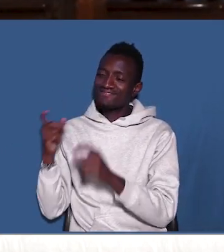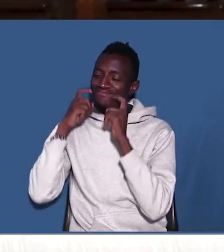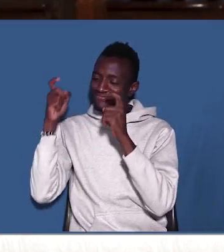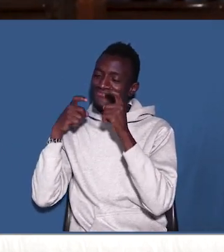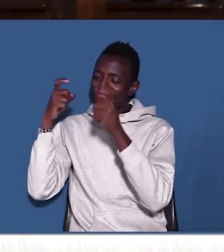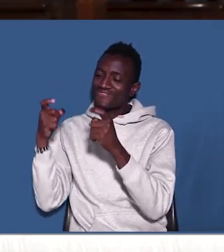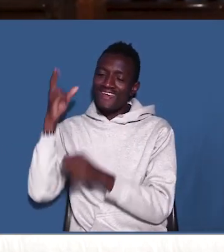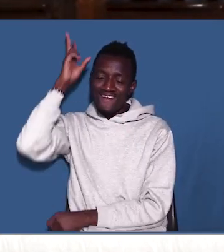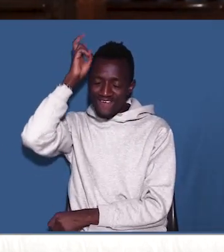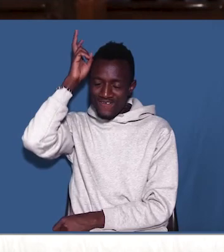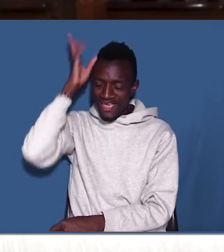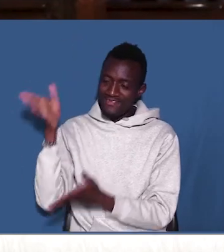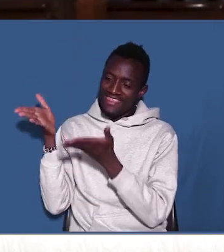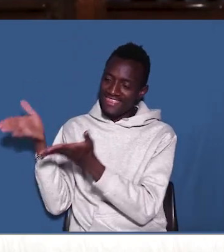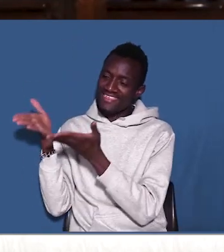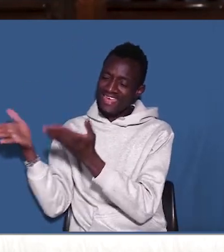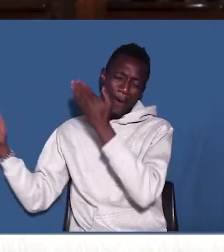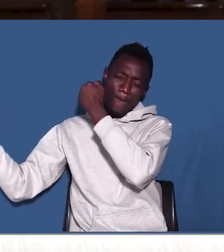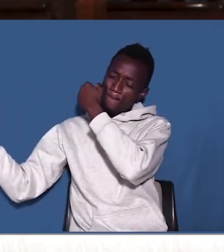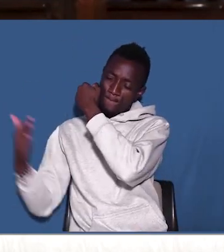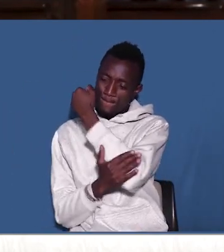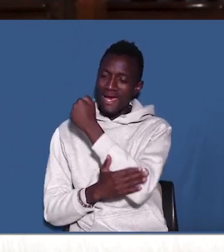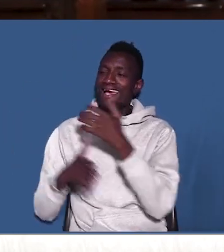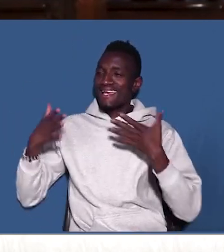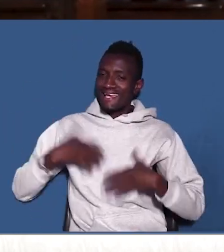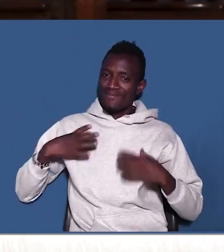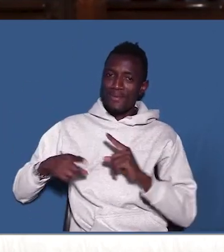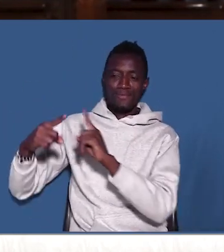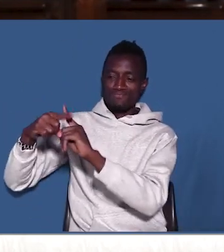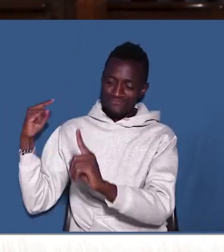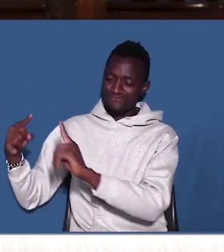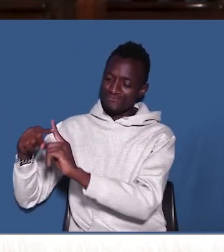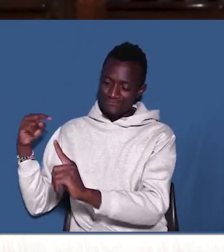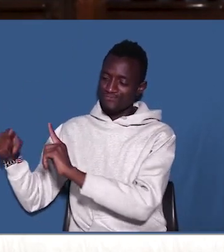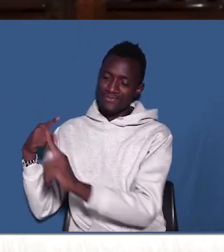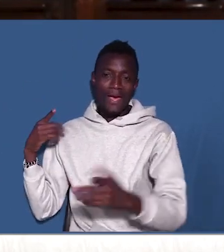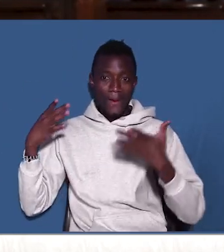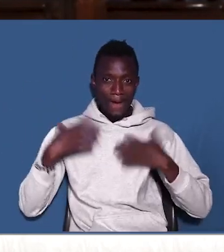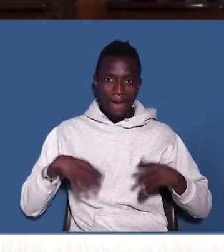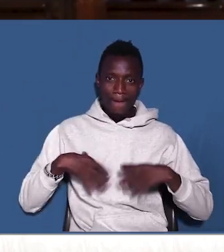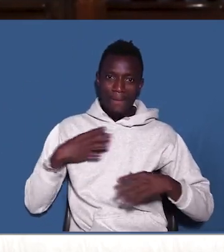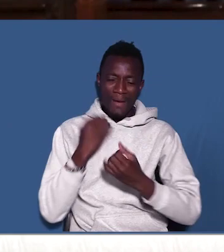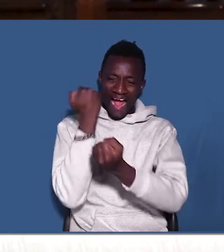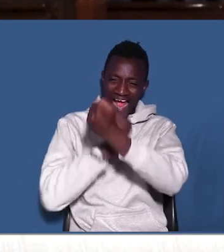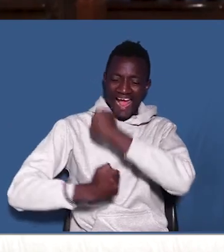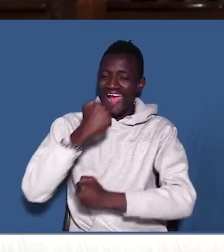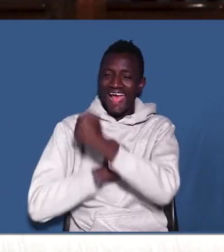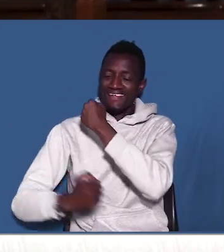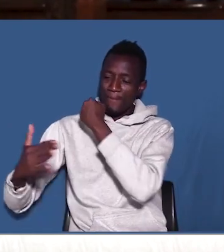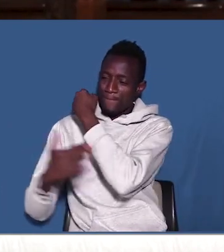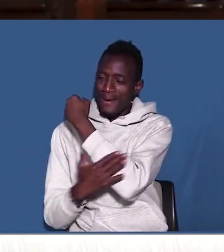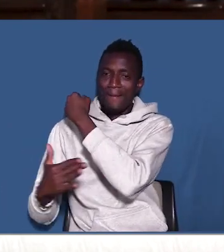know, people devising ways and means to cause trouble to